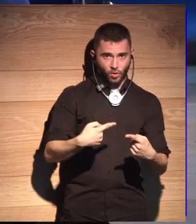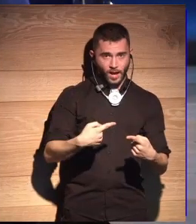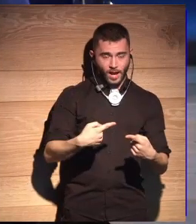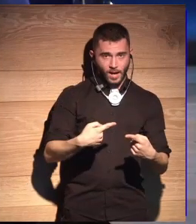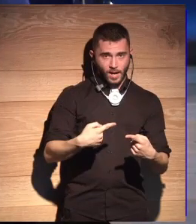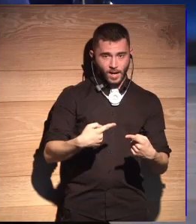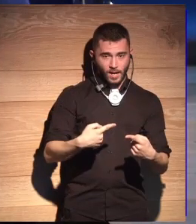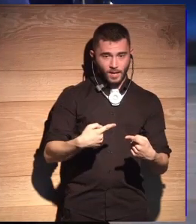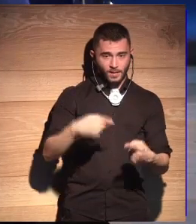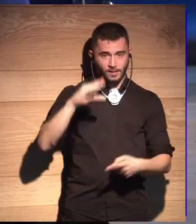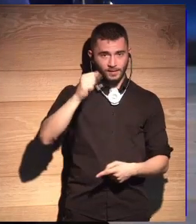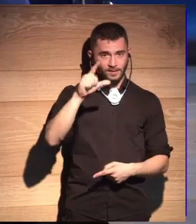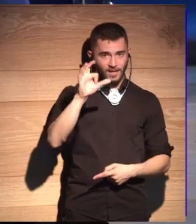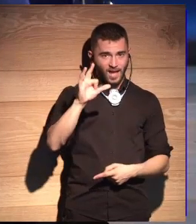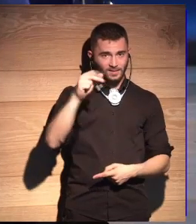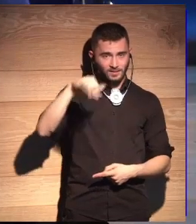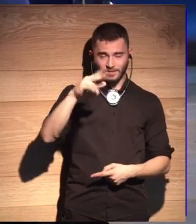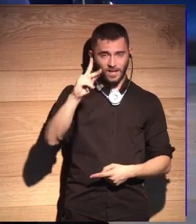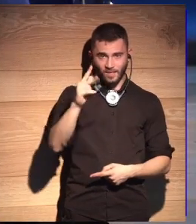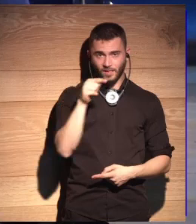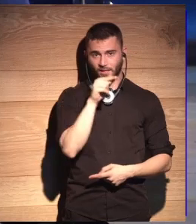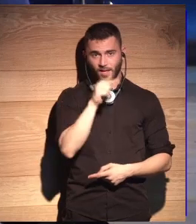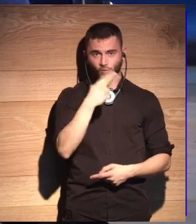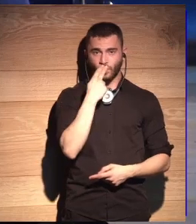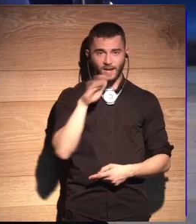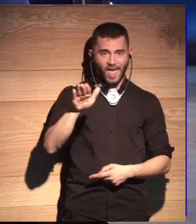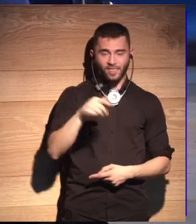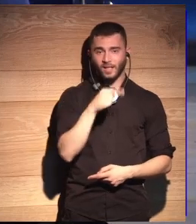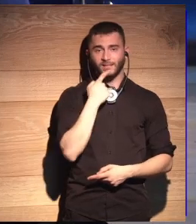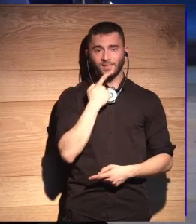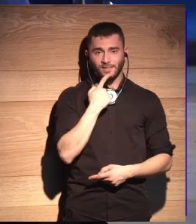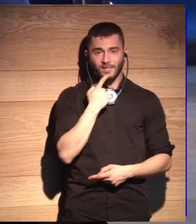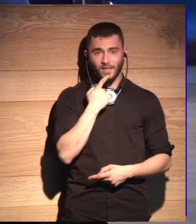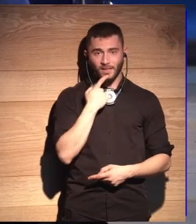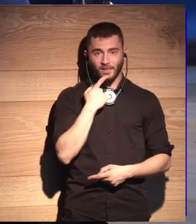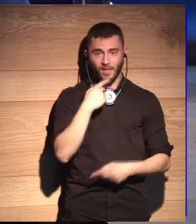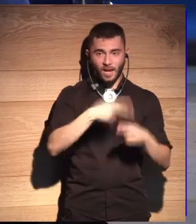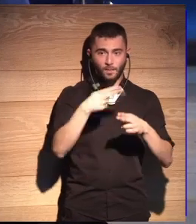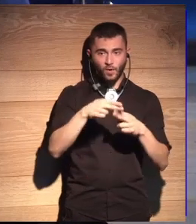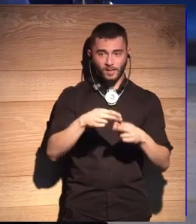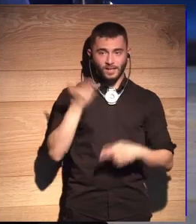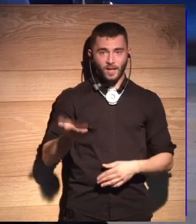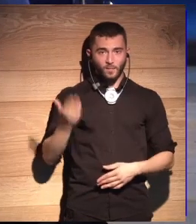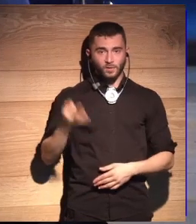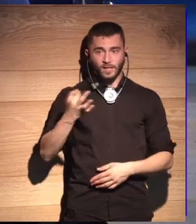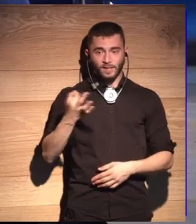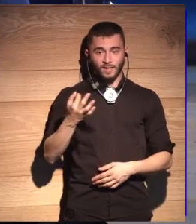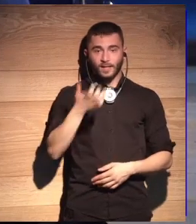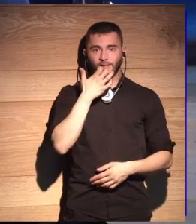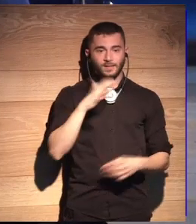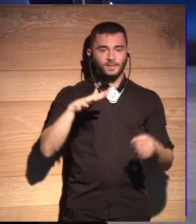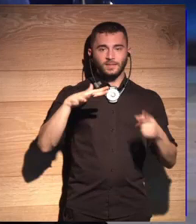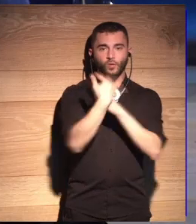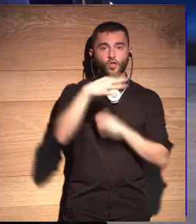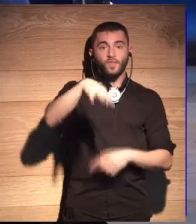Carl Schmitt, who was a Nazi, that the essence of politics lies in the moment of decision, that actually